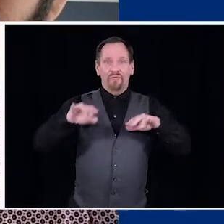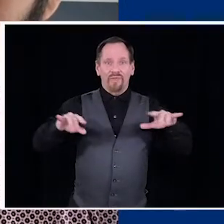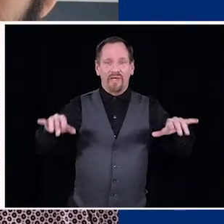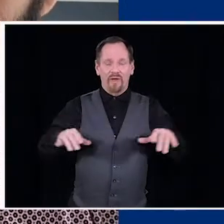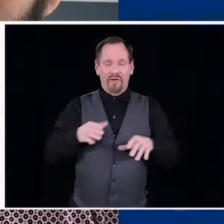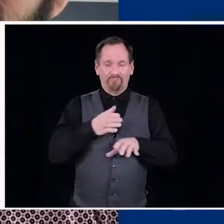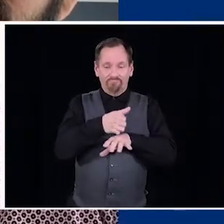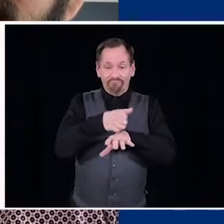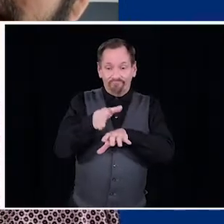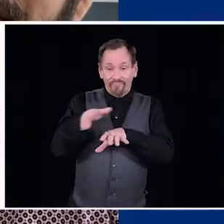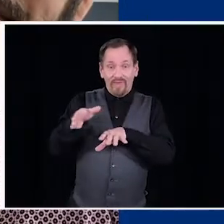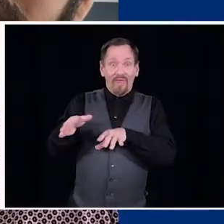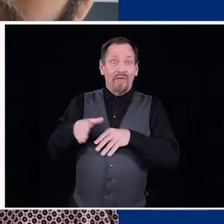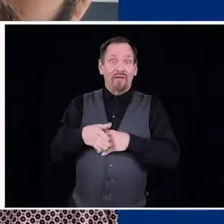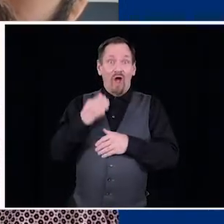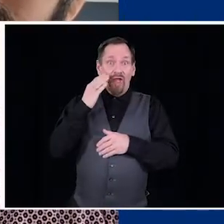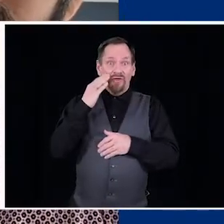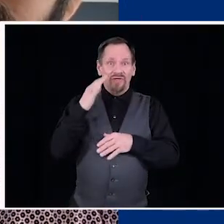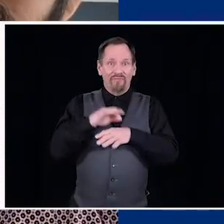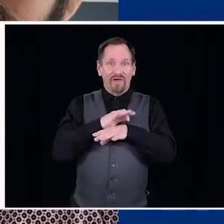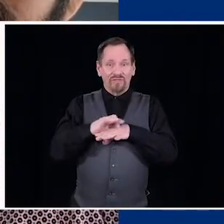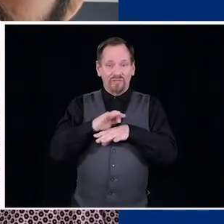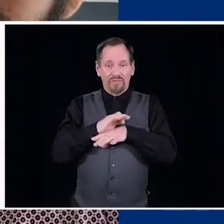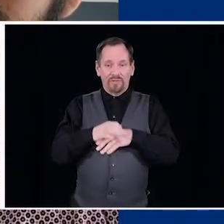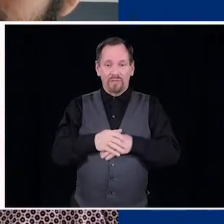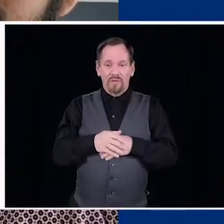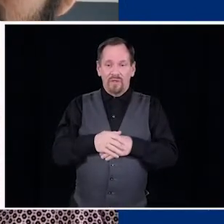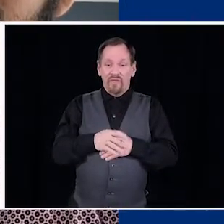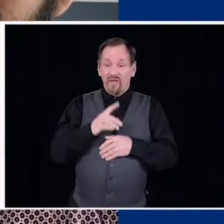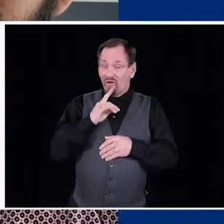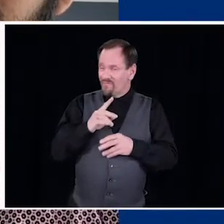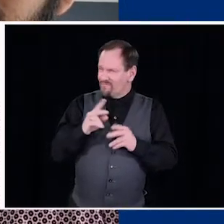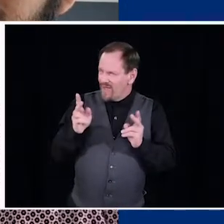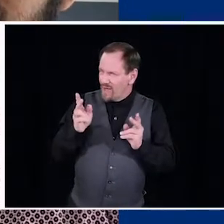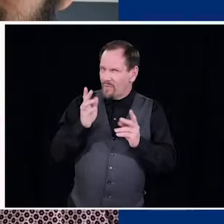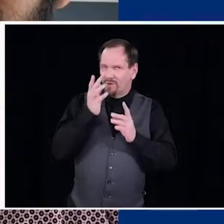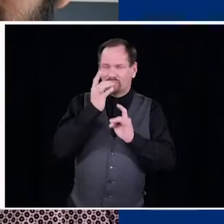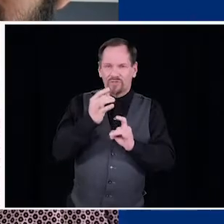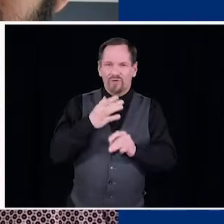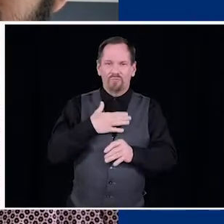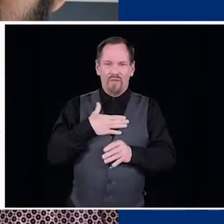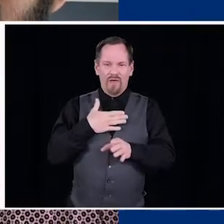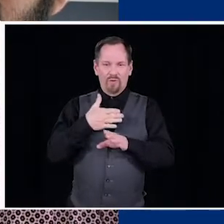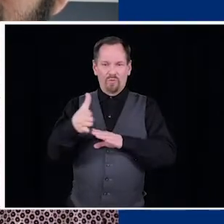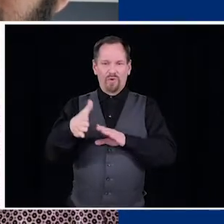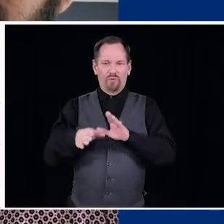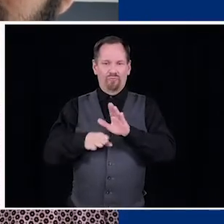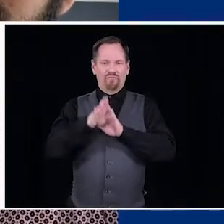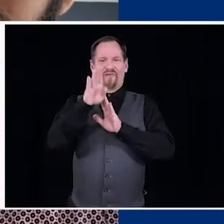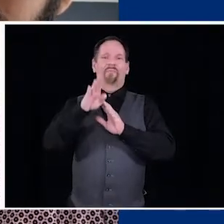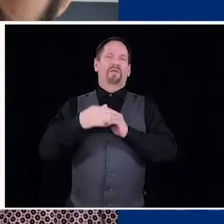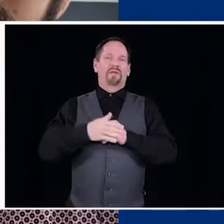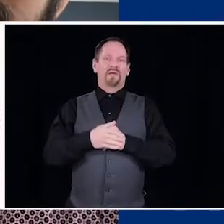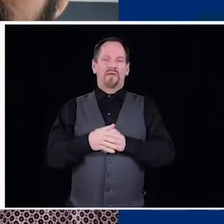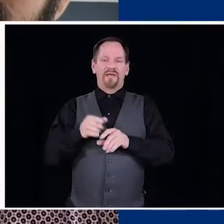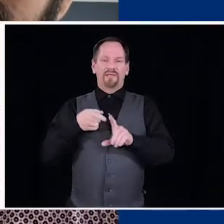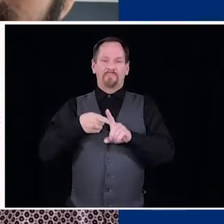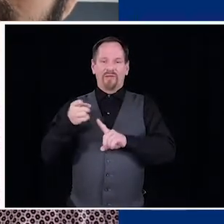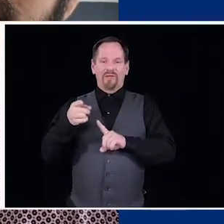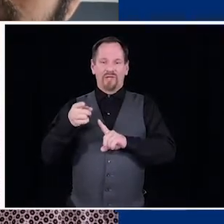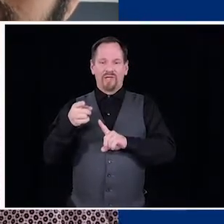multidisciplinary functions across different areas that are particularly of interest to my career